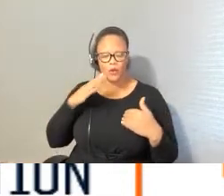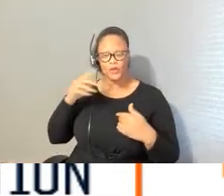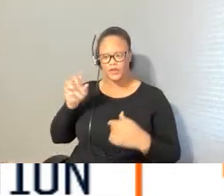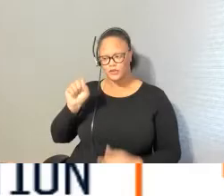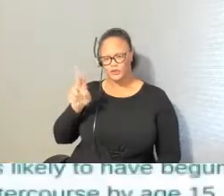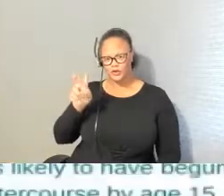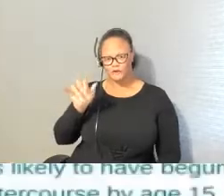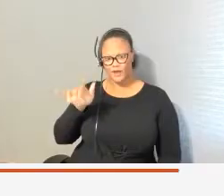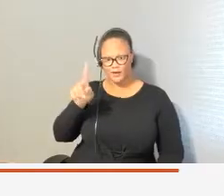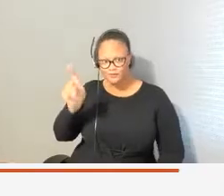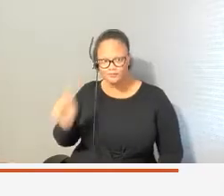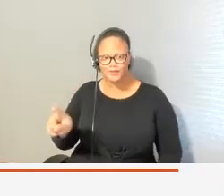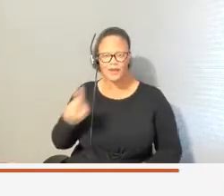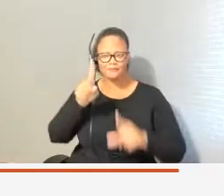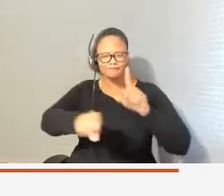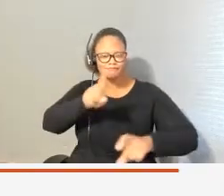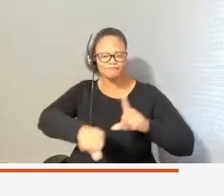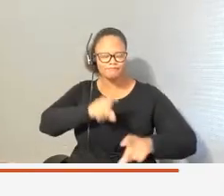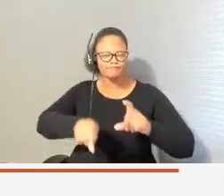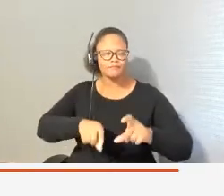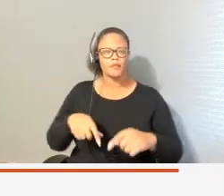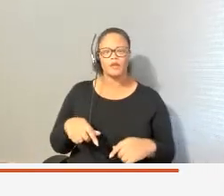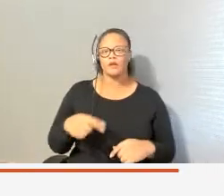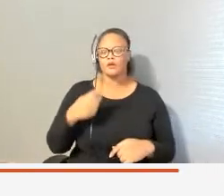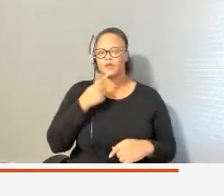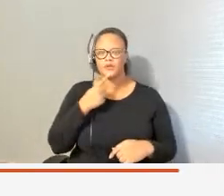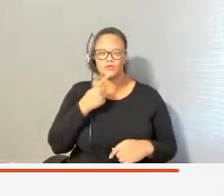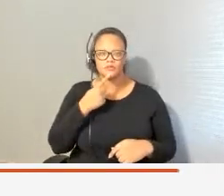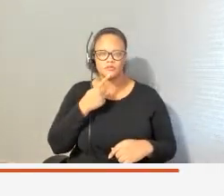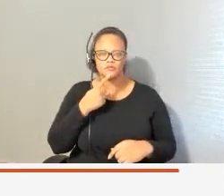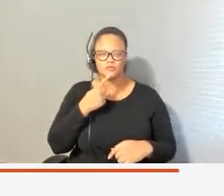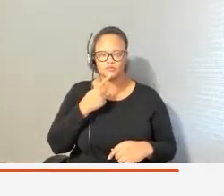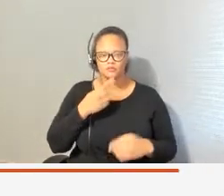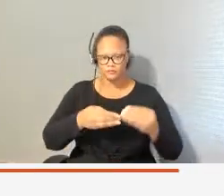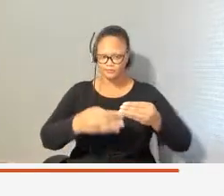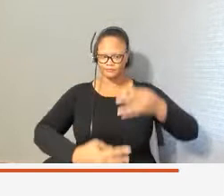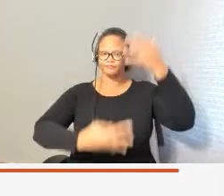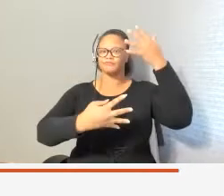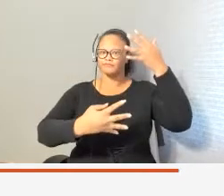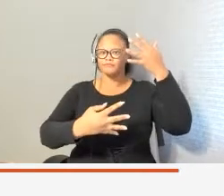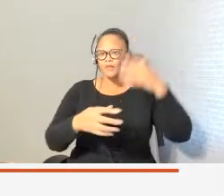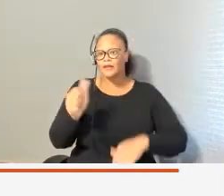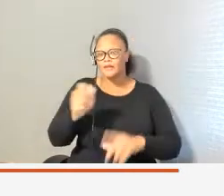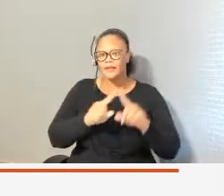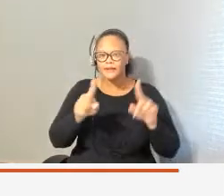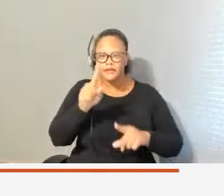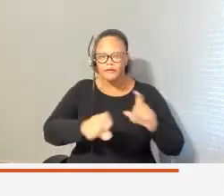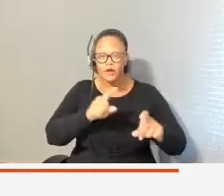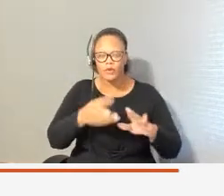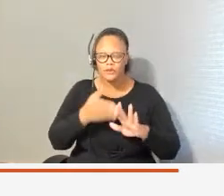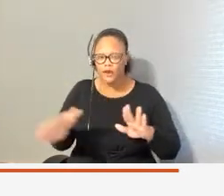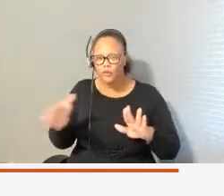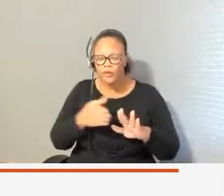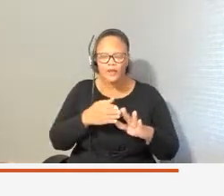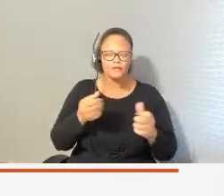asked these different questions that was pretty much on this list, asked 10 different questions, whether it's from mental health, substance